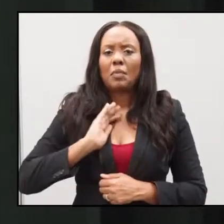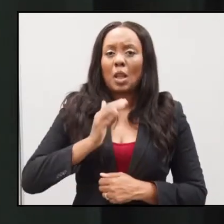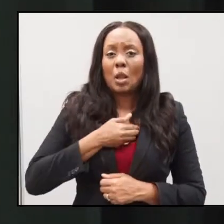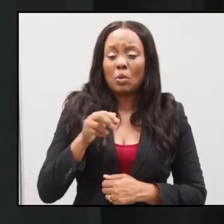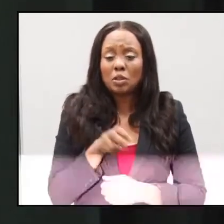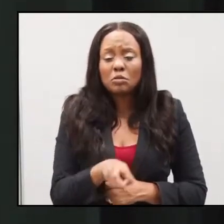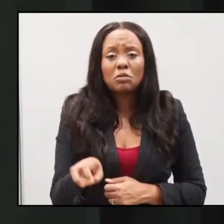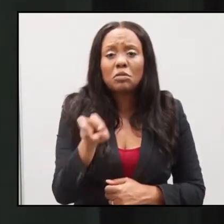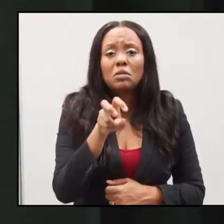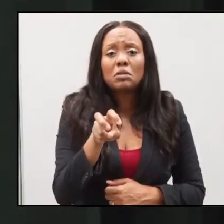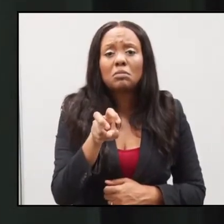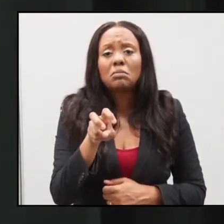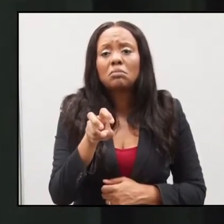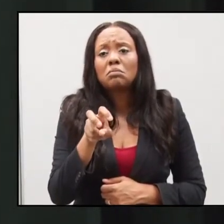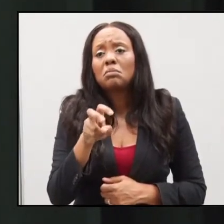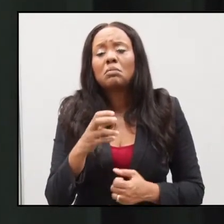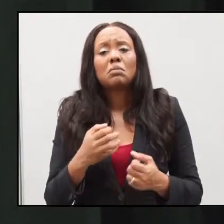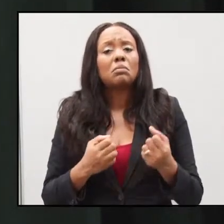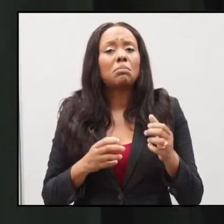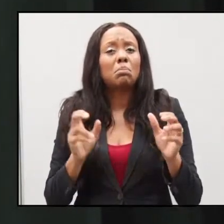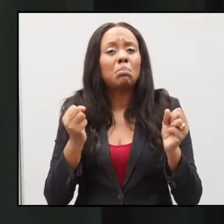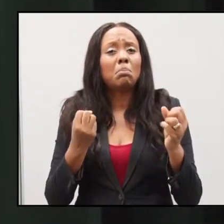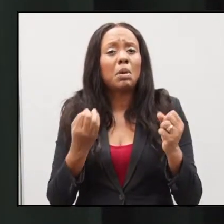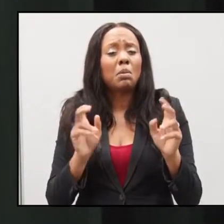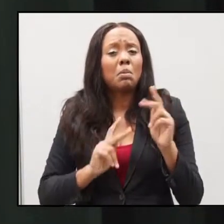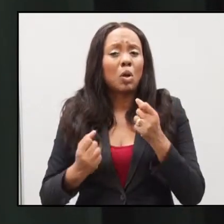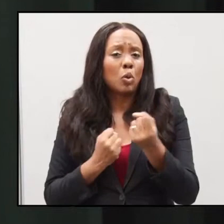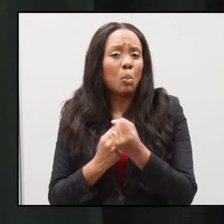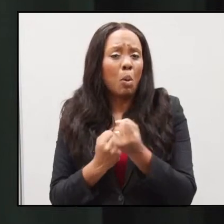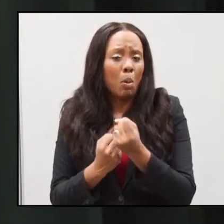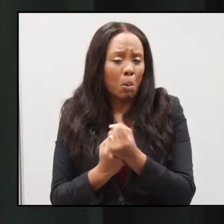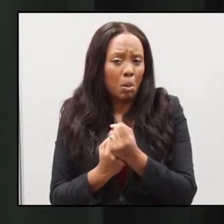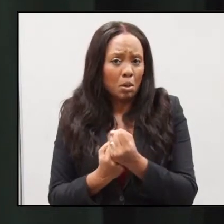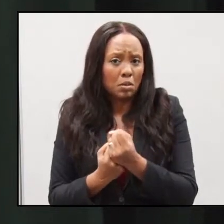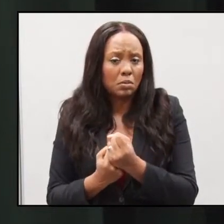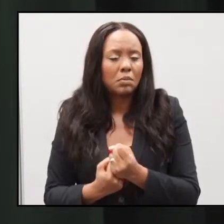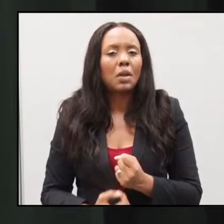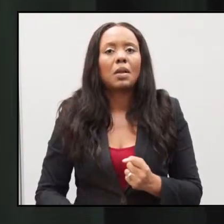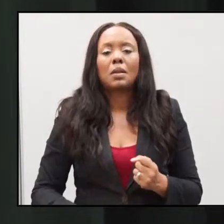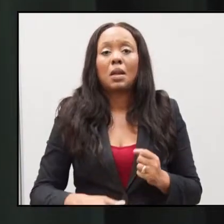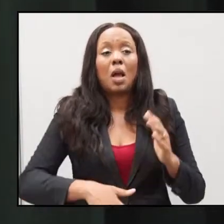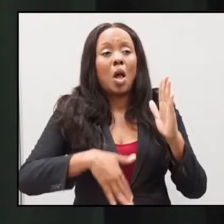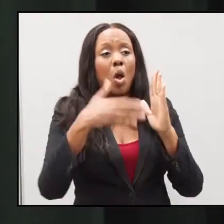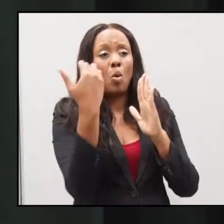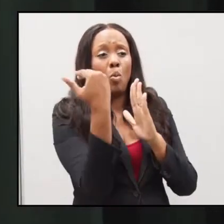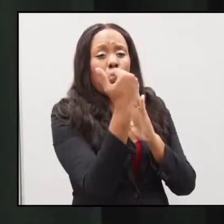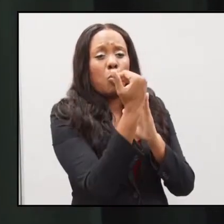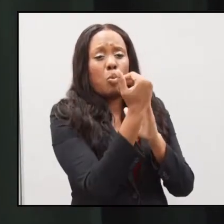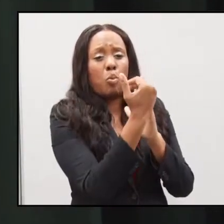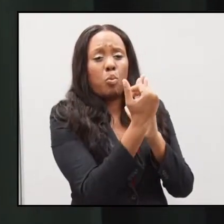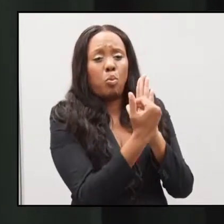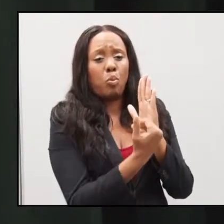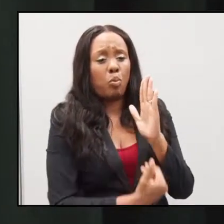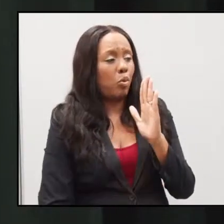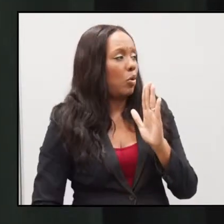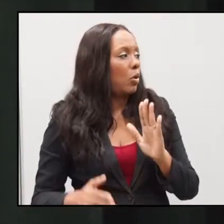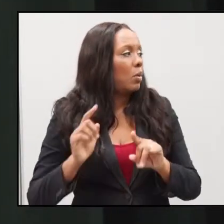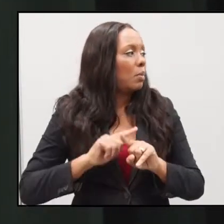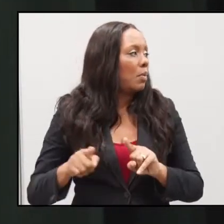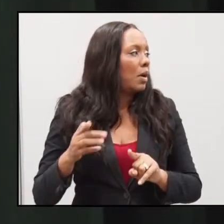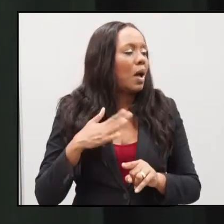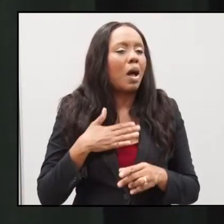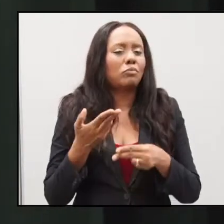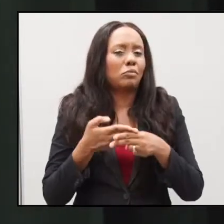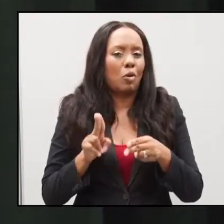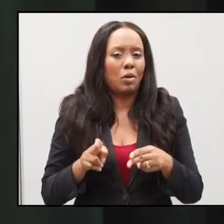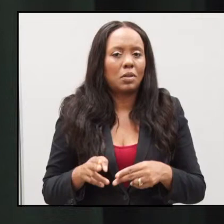many people over the last 40 years. The list is long, but I promise you I will keep mine short.